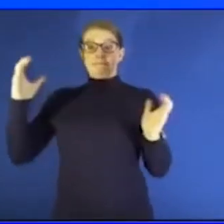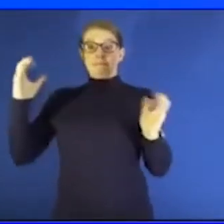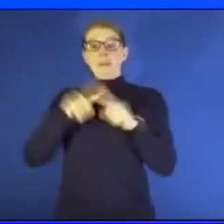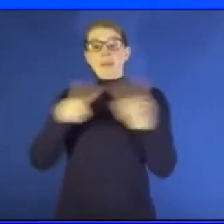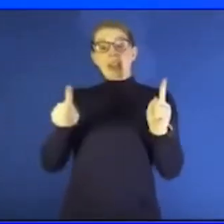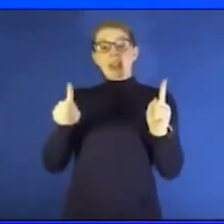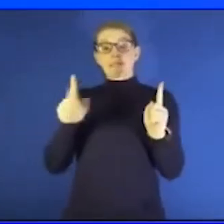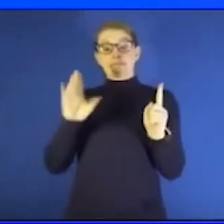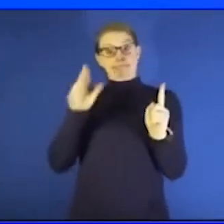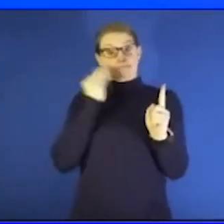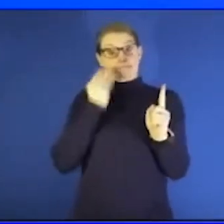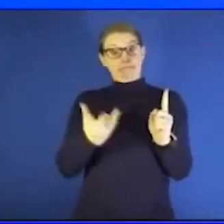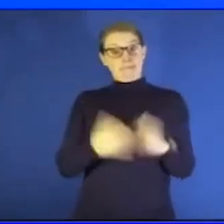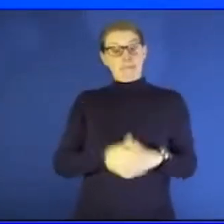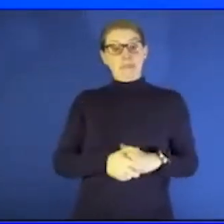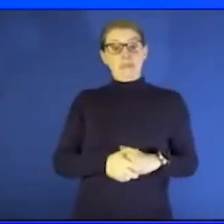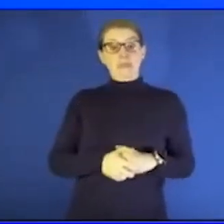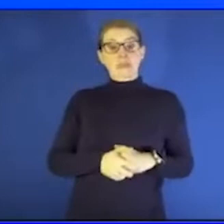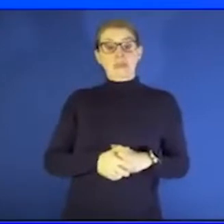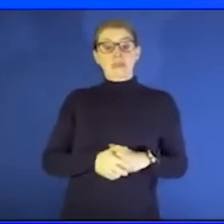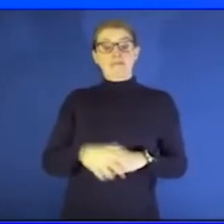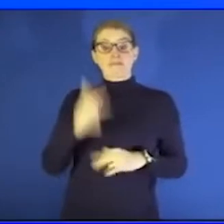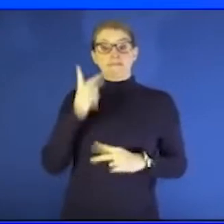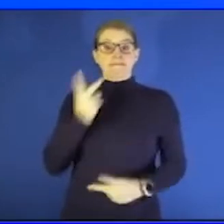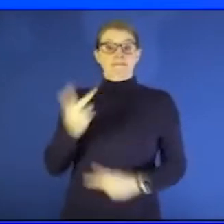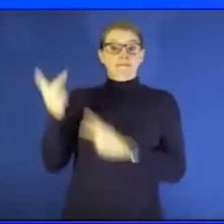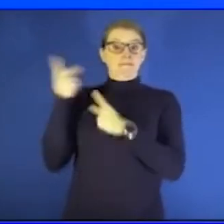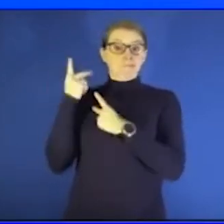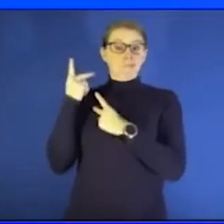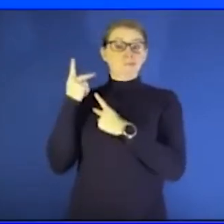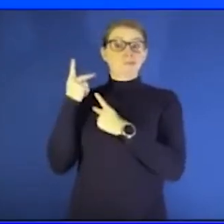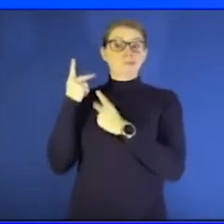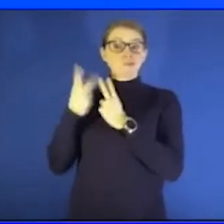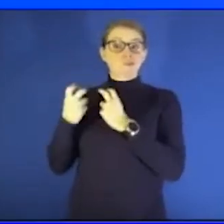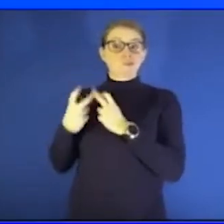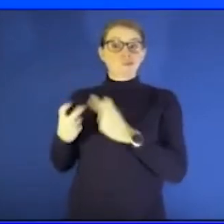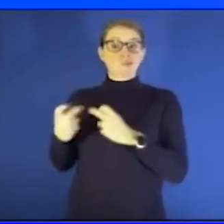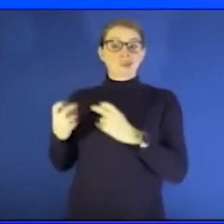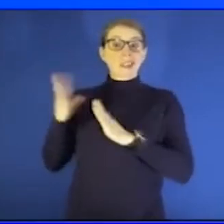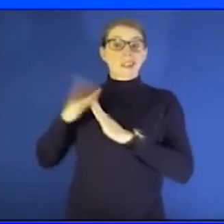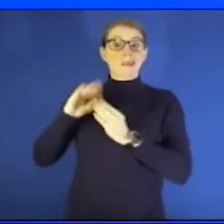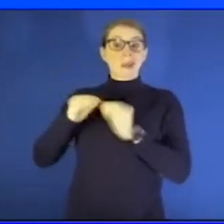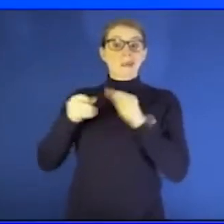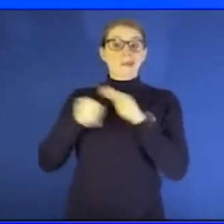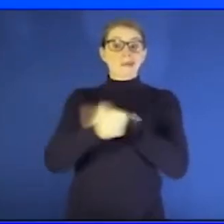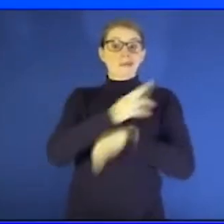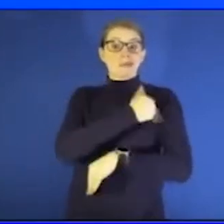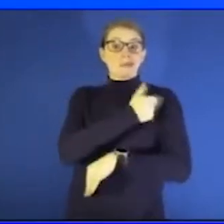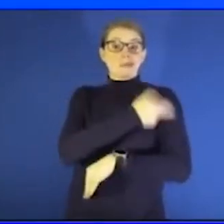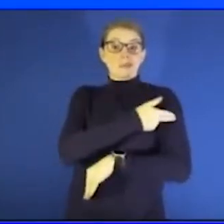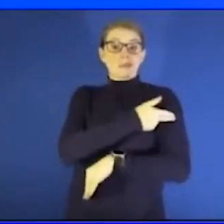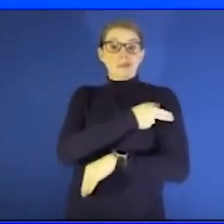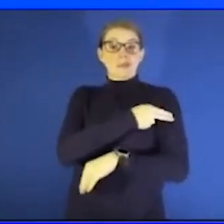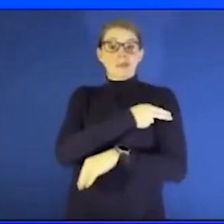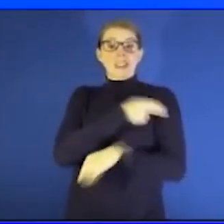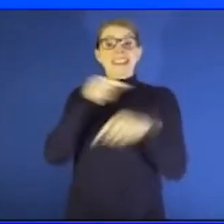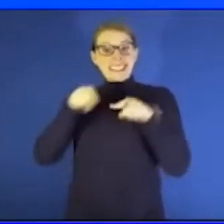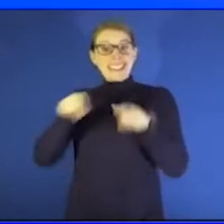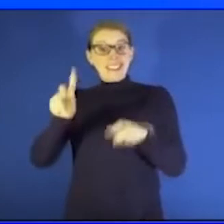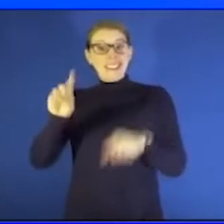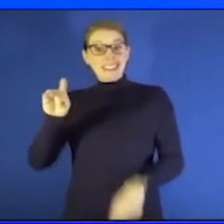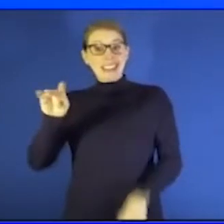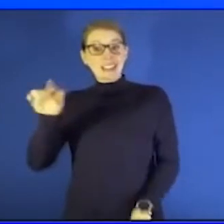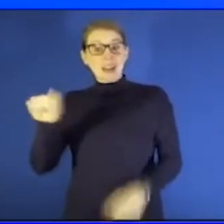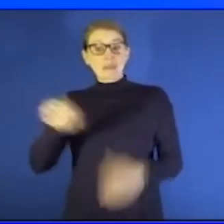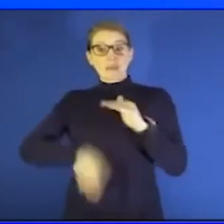you look backward in time, the highest number we had in the hospital previously was during the Delta surge, and we peaked at